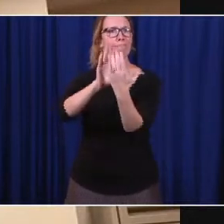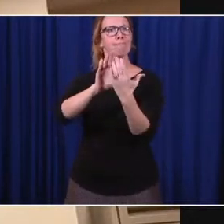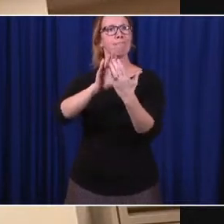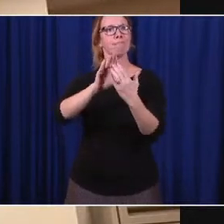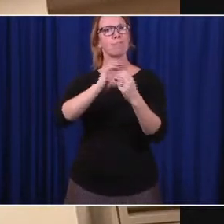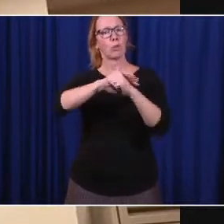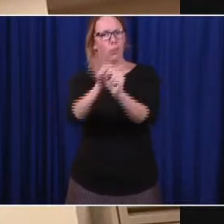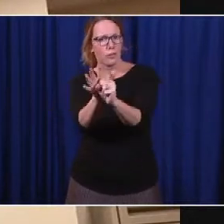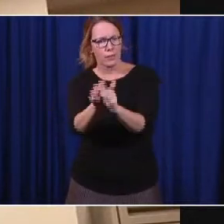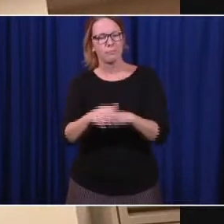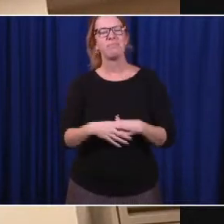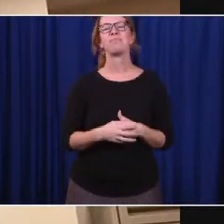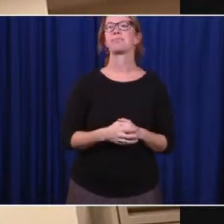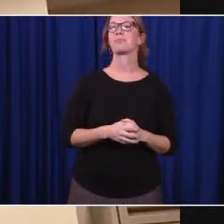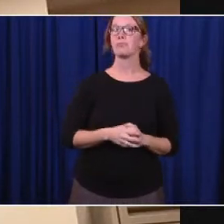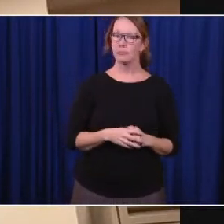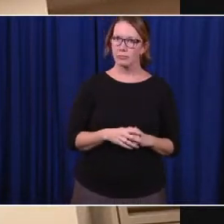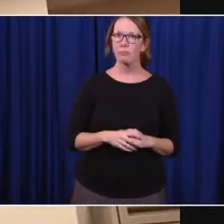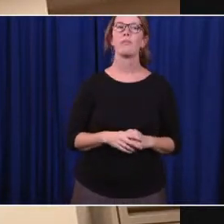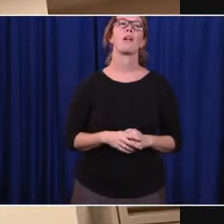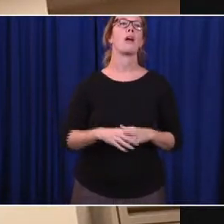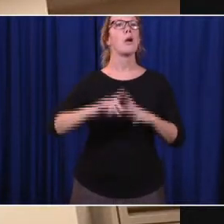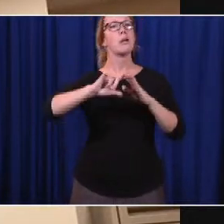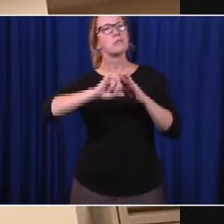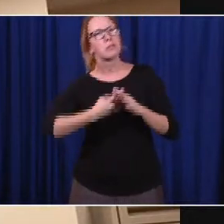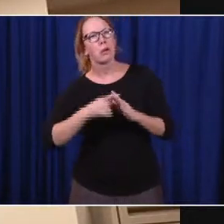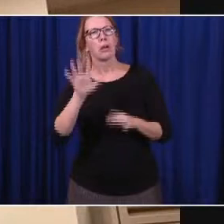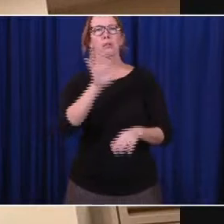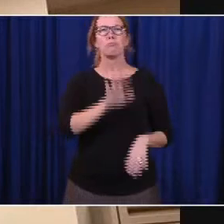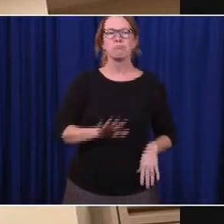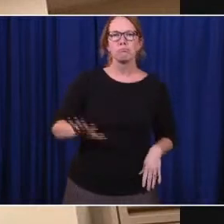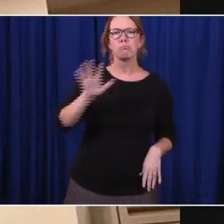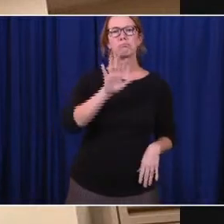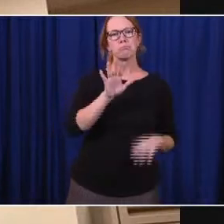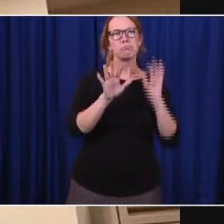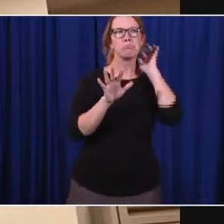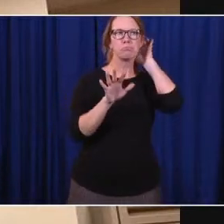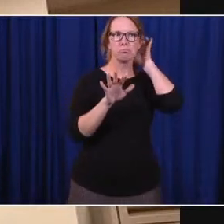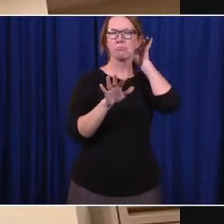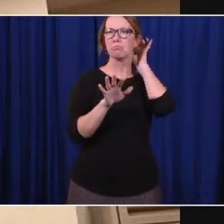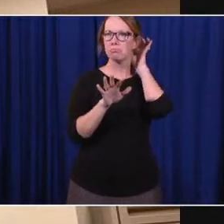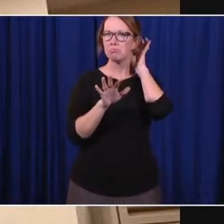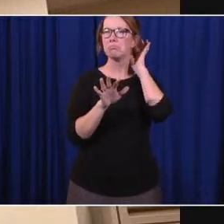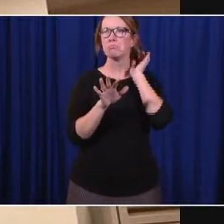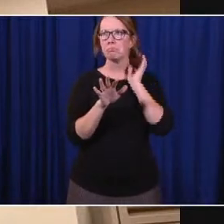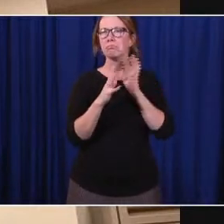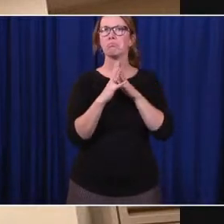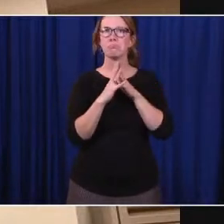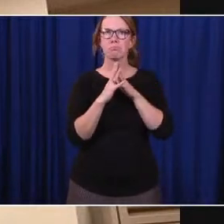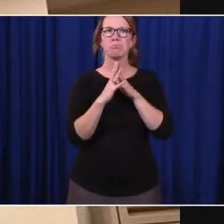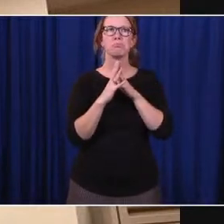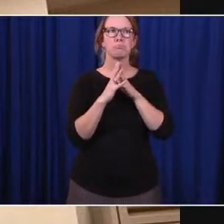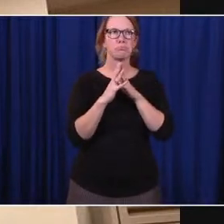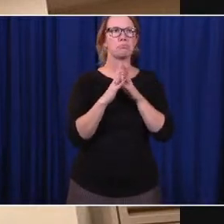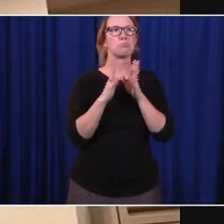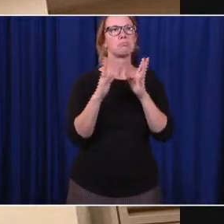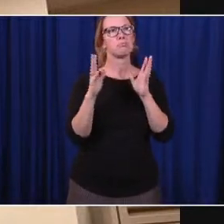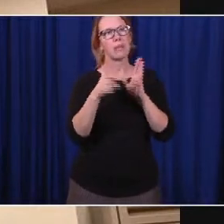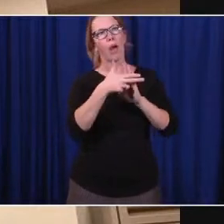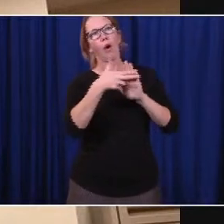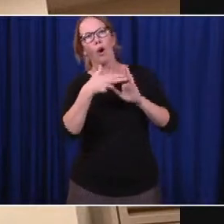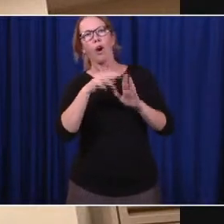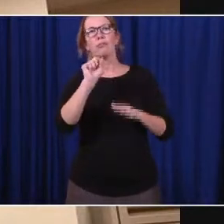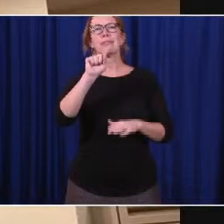We have started with obviously it hitting us, then we've worked with battling stigmas of